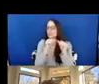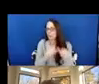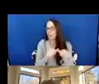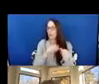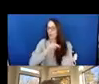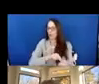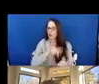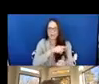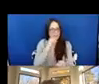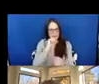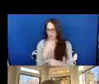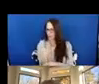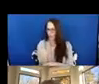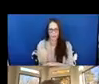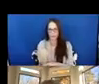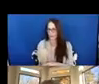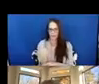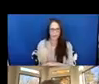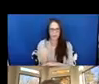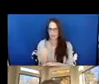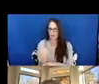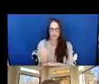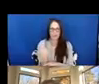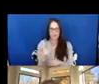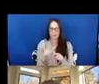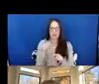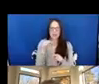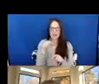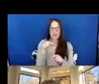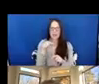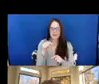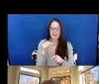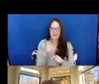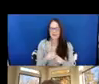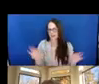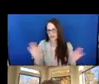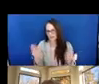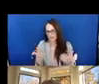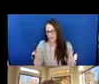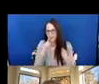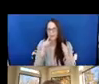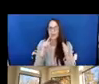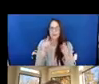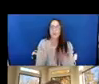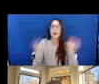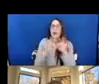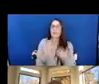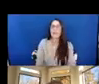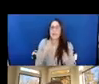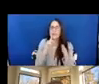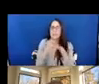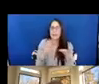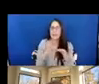um, this is a relevant, uh, thing to mention today. I think in light of what we're going to be talking about